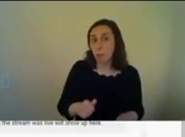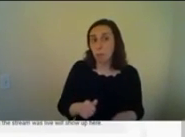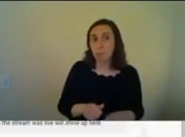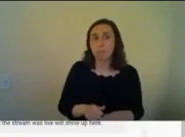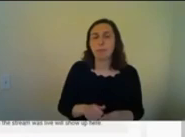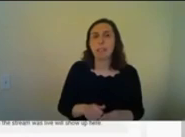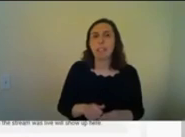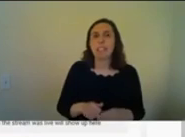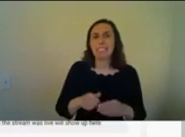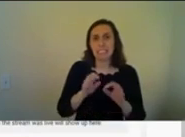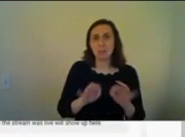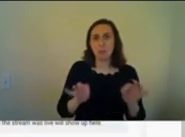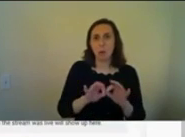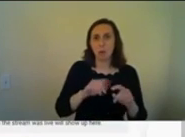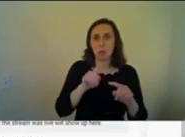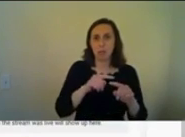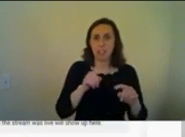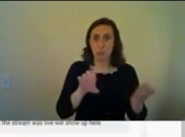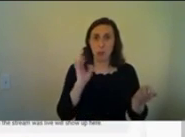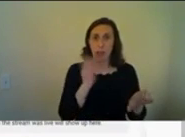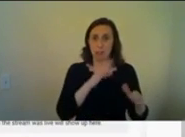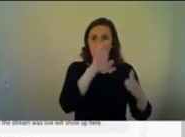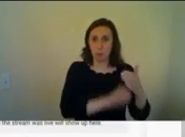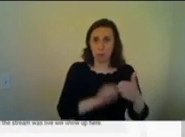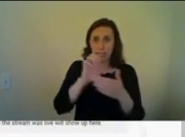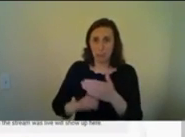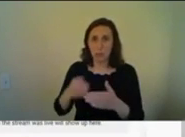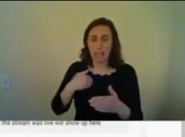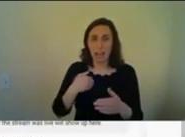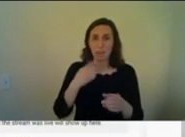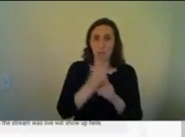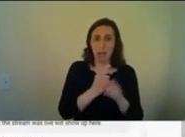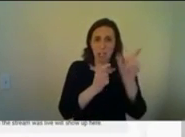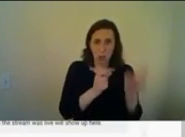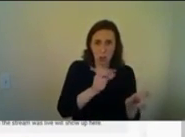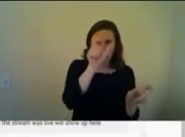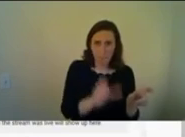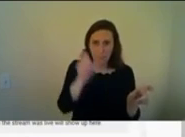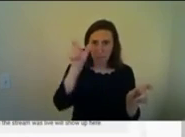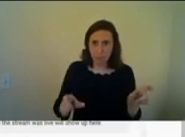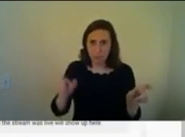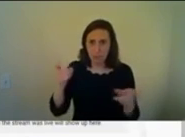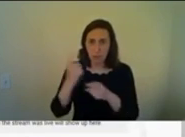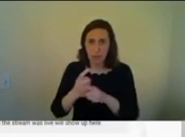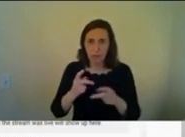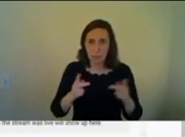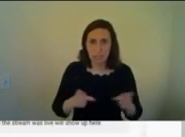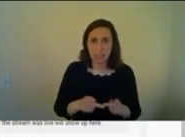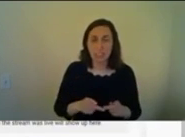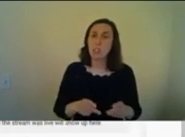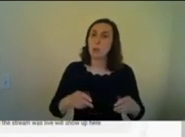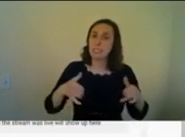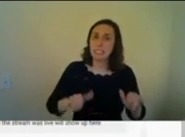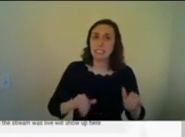that we have a column for each place. We still start by looking at the leading terms.